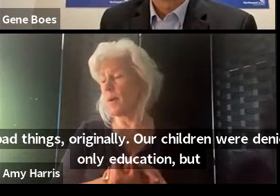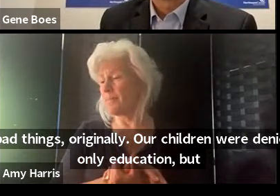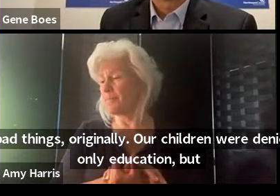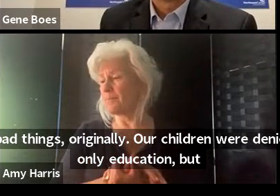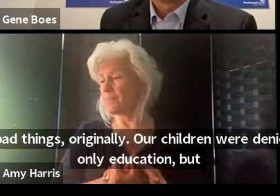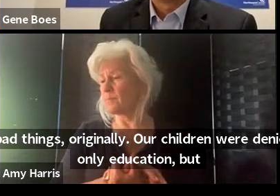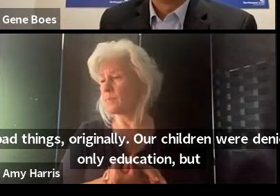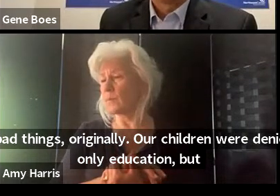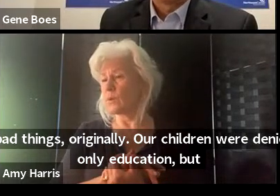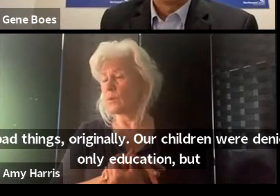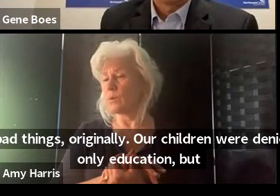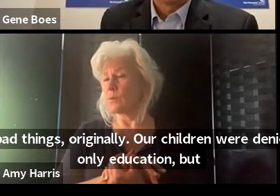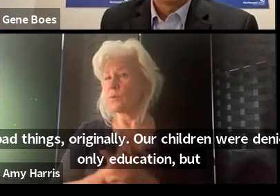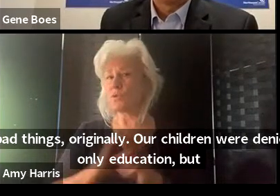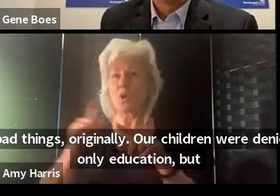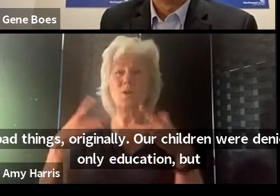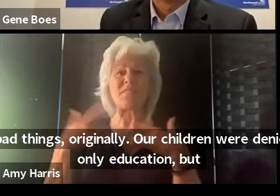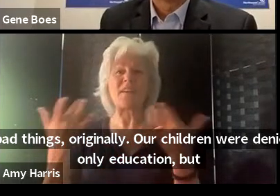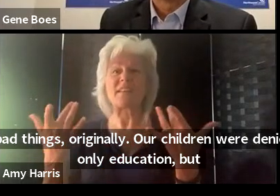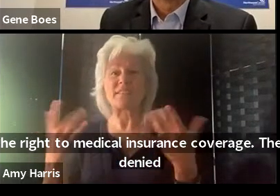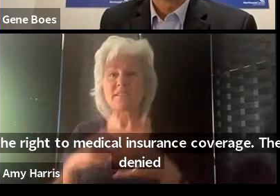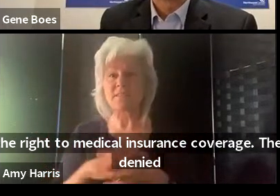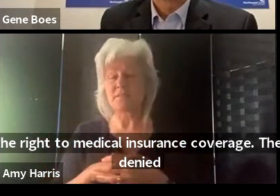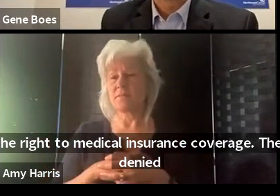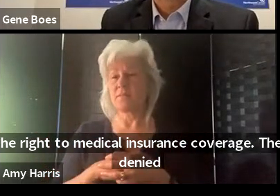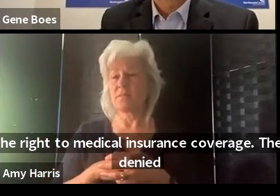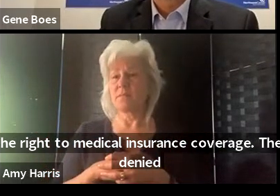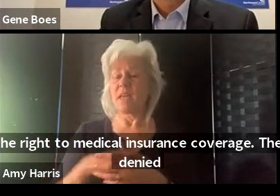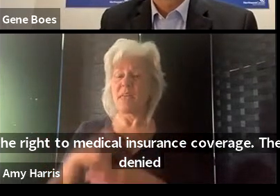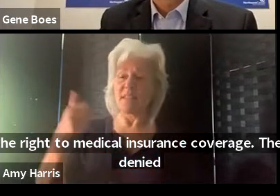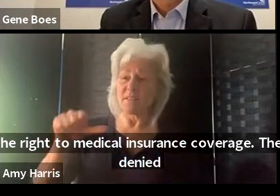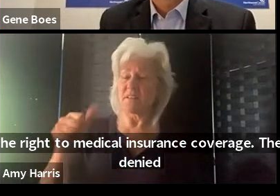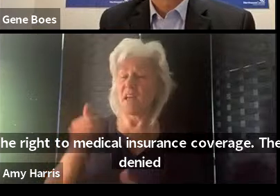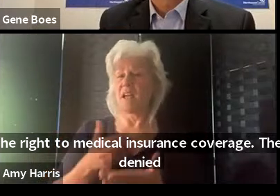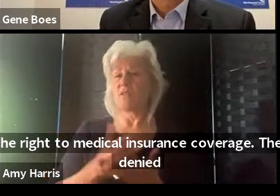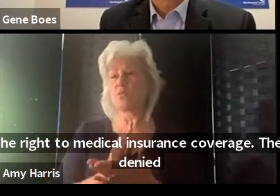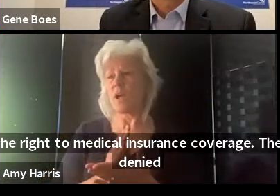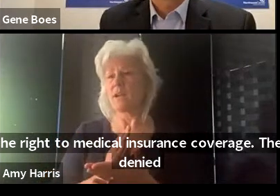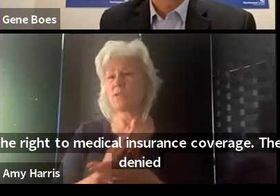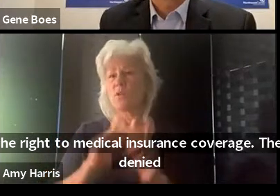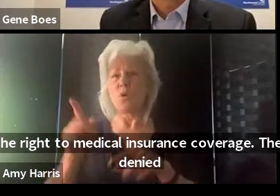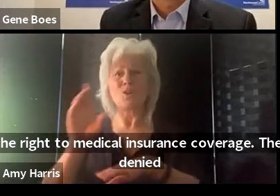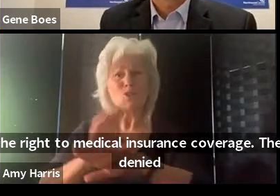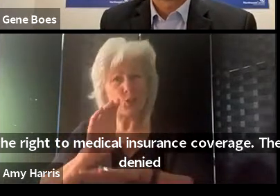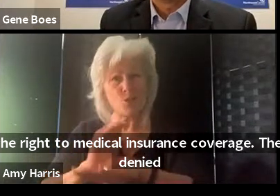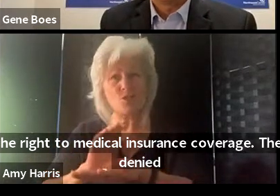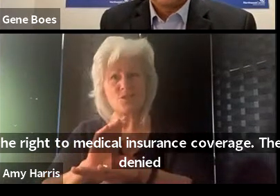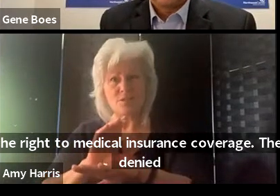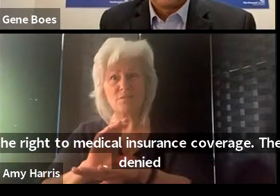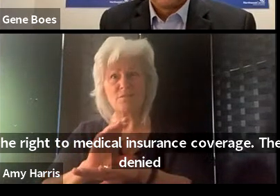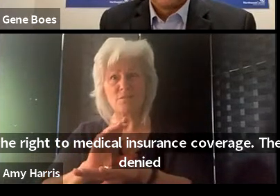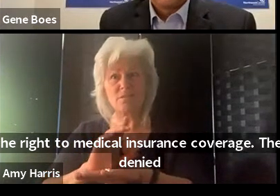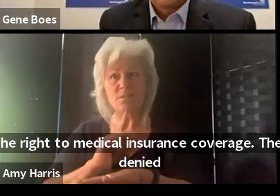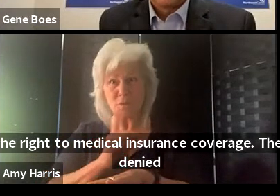to attend events, denied the right to go to the church, as a matter of